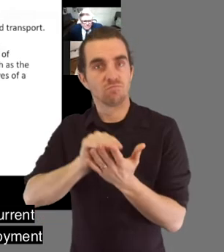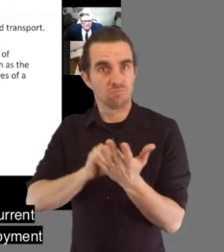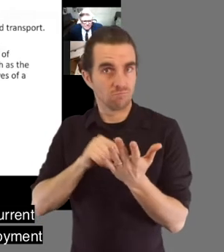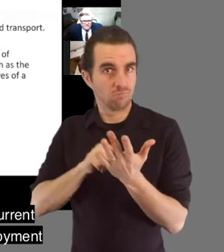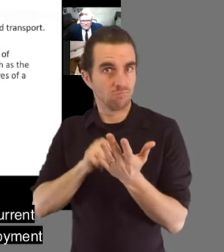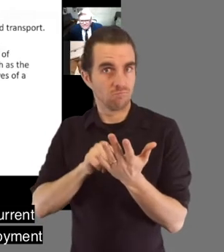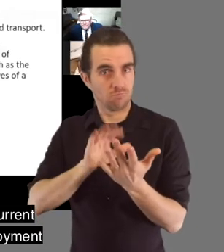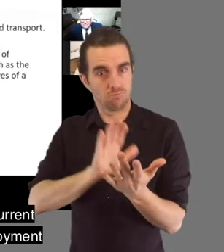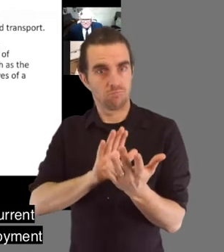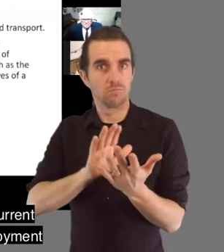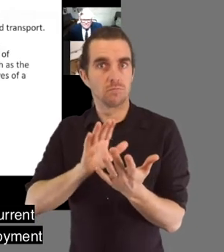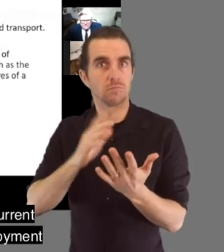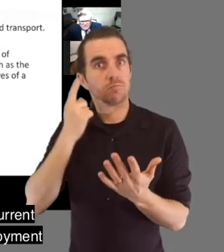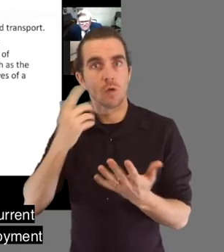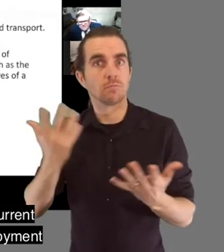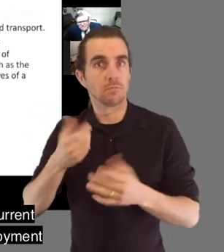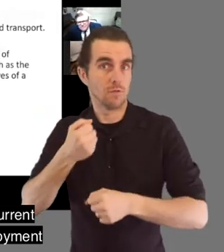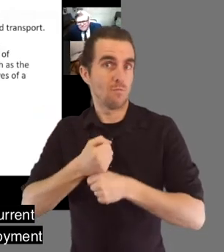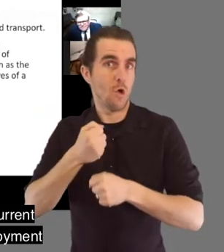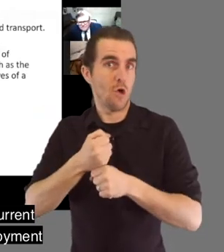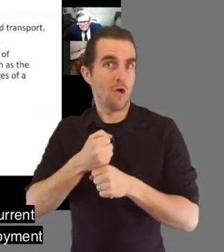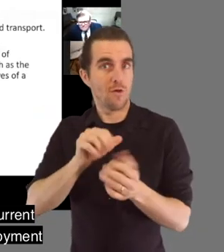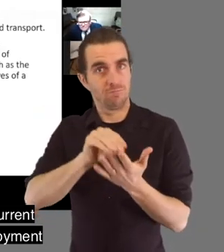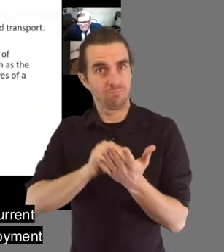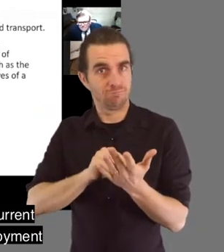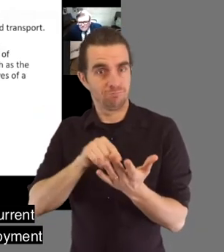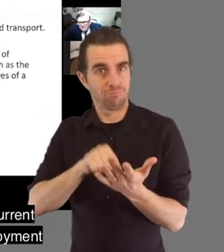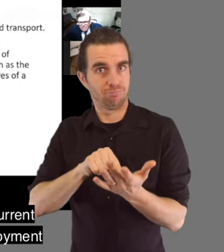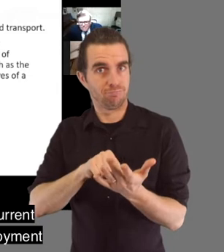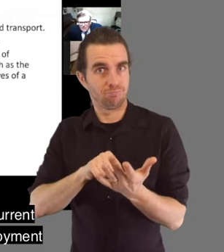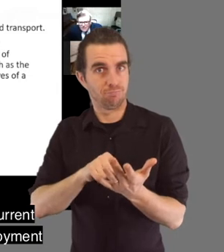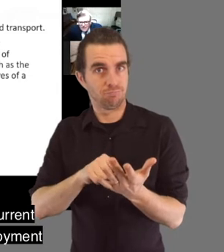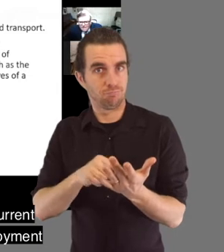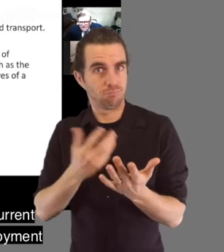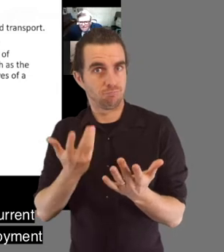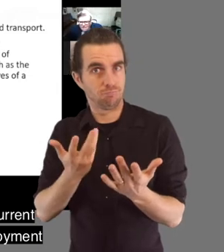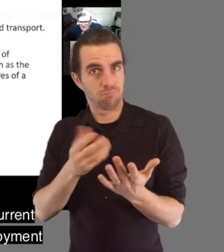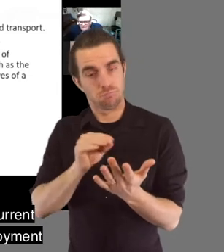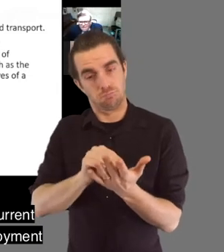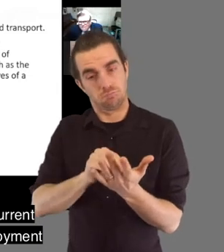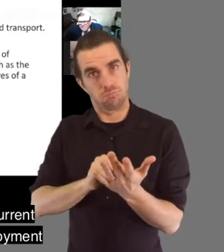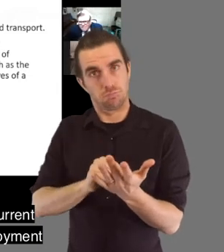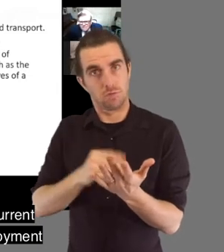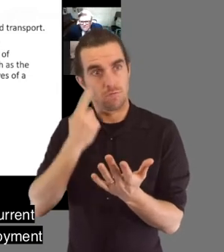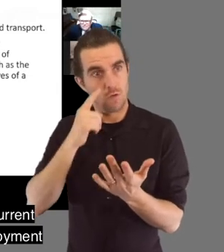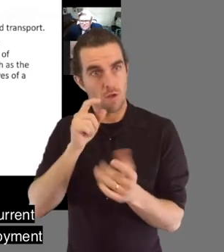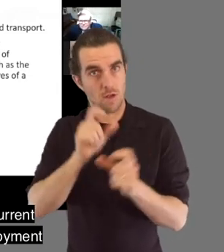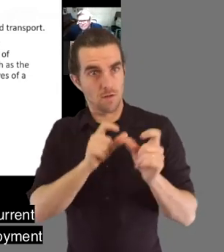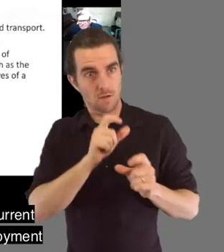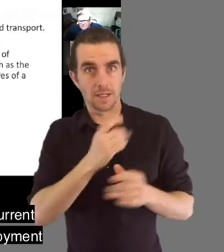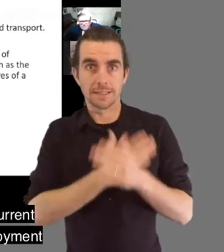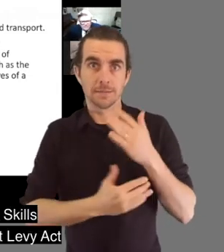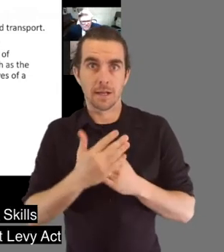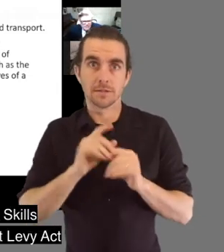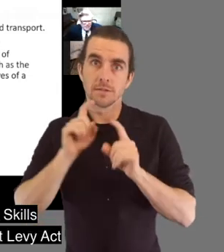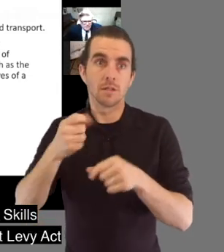But the current legislation in the form of Employment Equity Act, Social